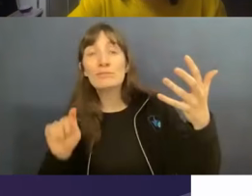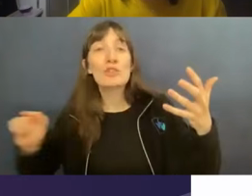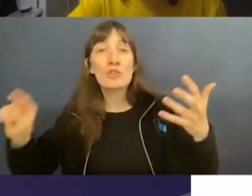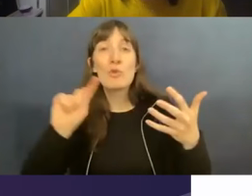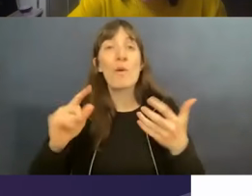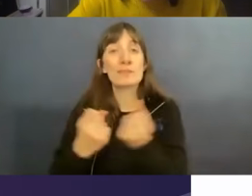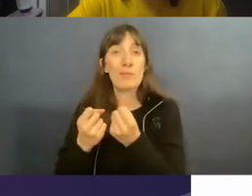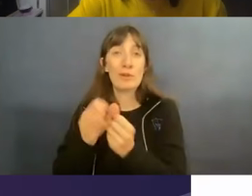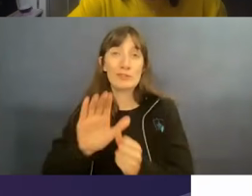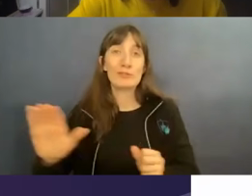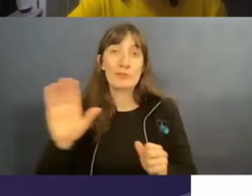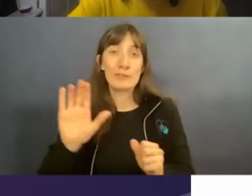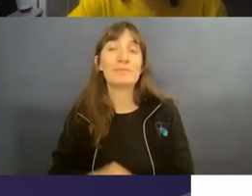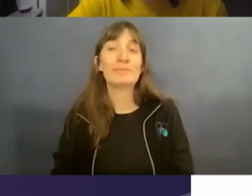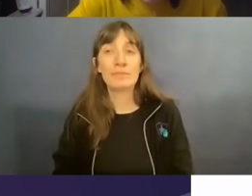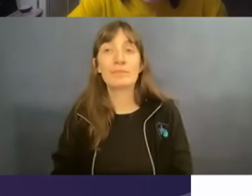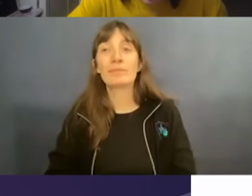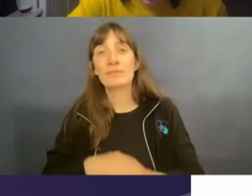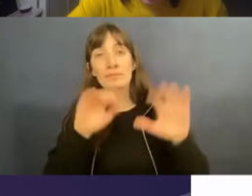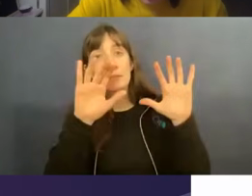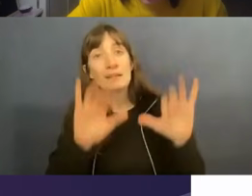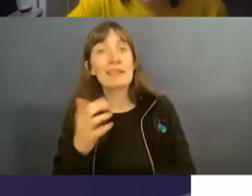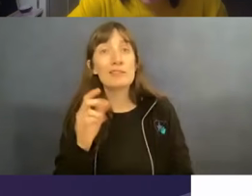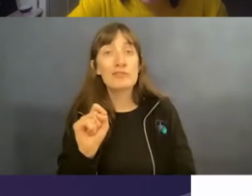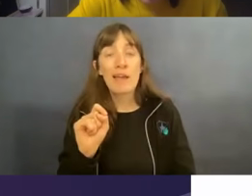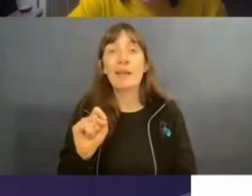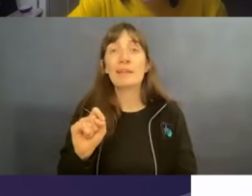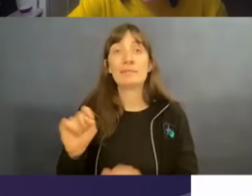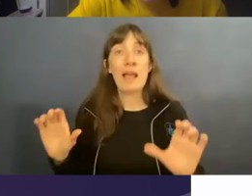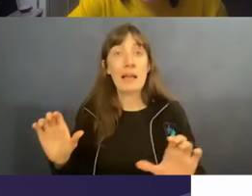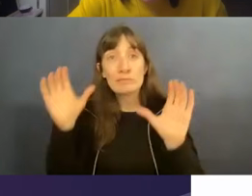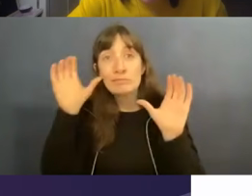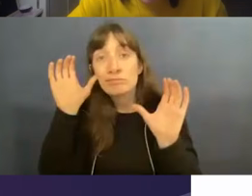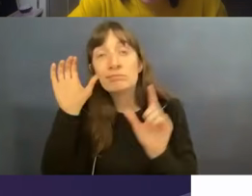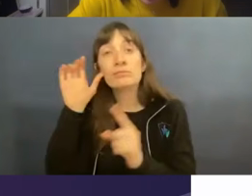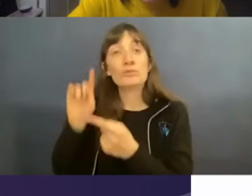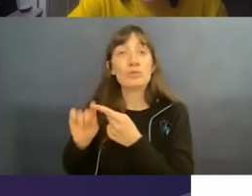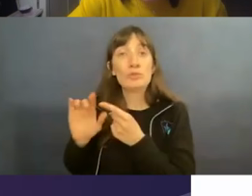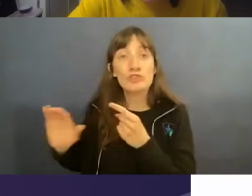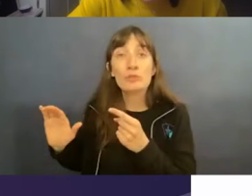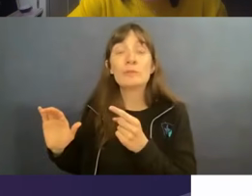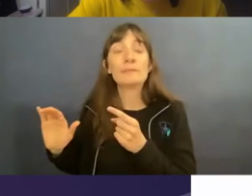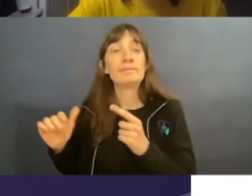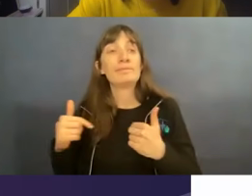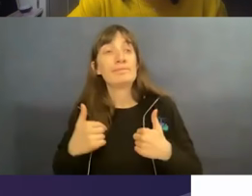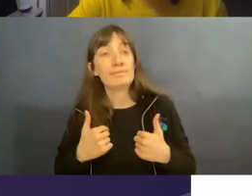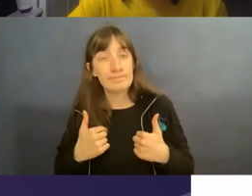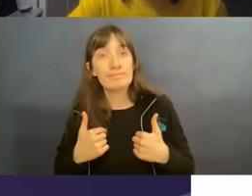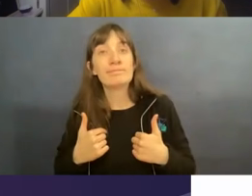I also see in the chat actively listening to children, meeting them on their level, removing any bias,